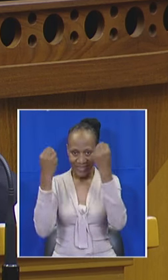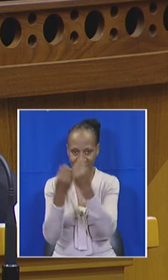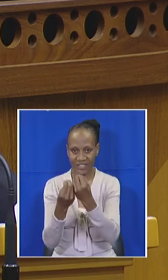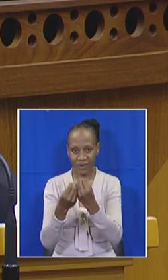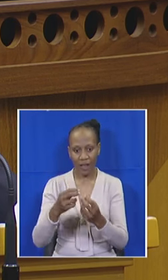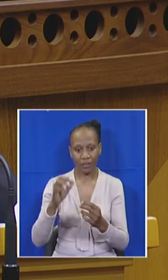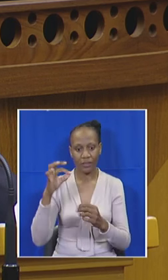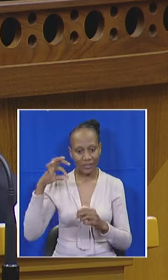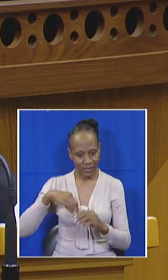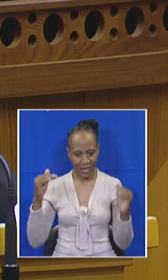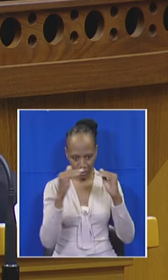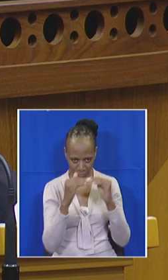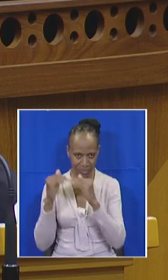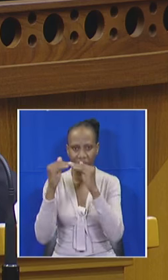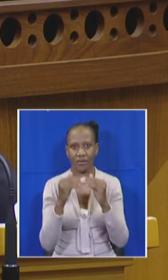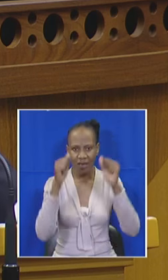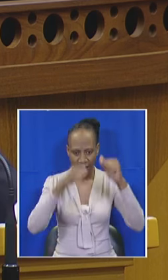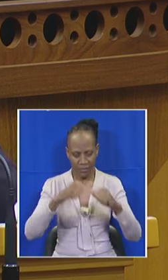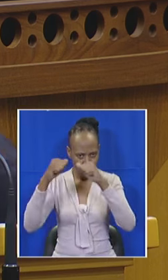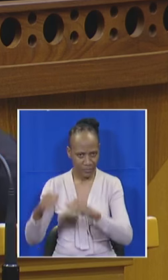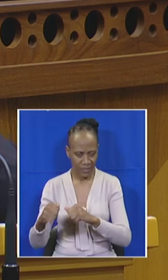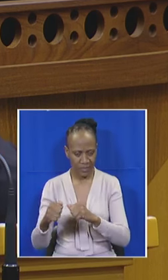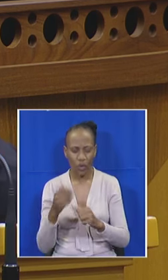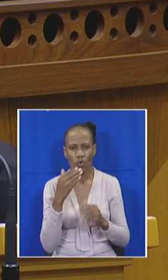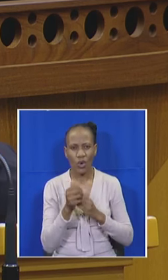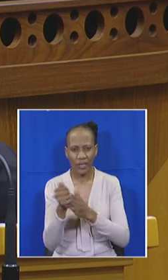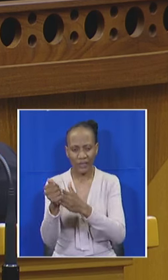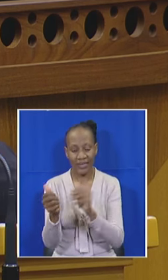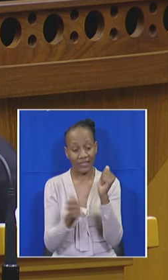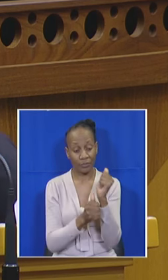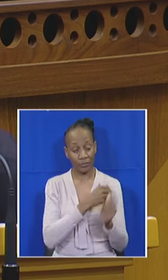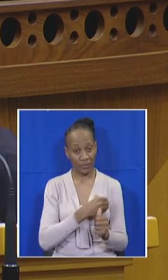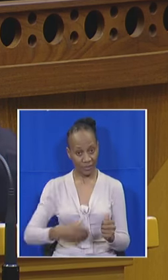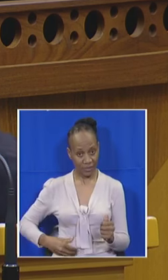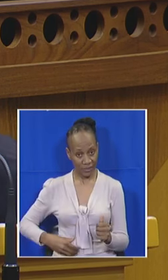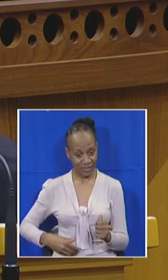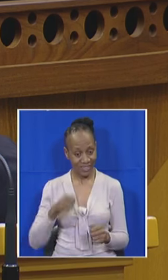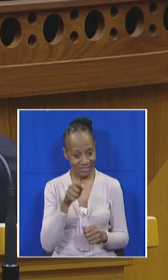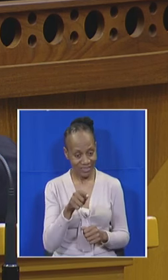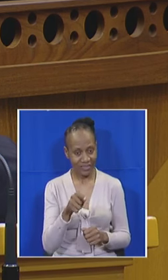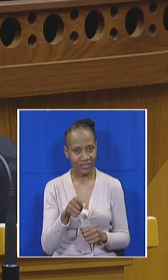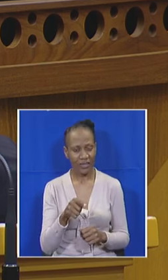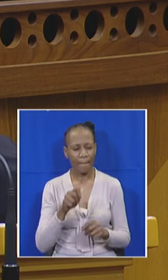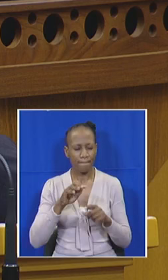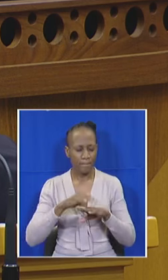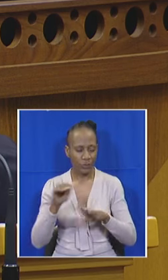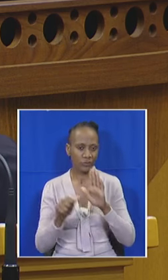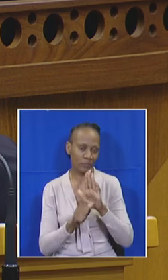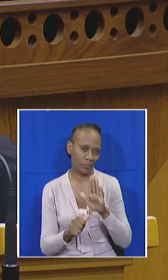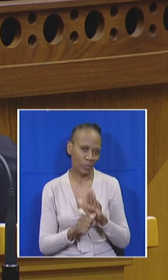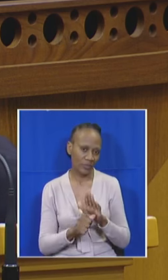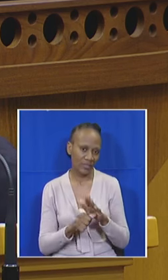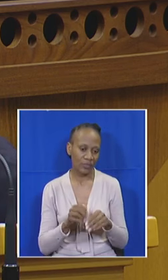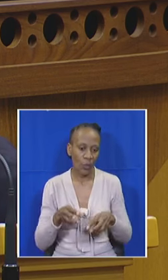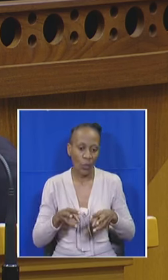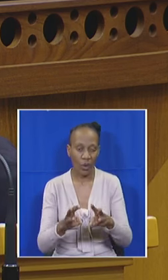by social partners led by the Deputy President is a key milestone in